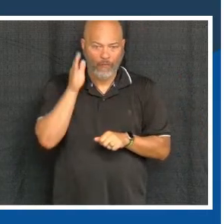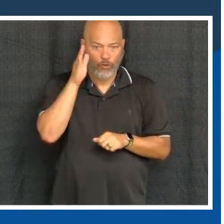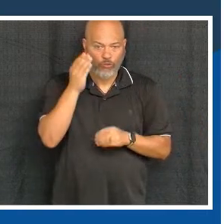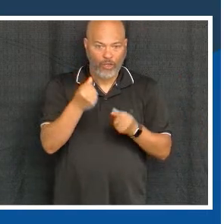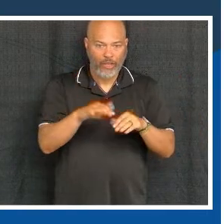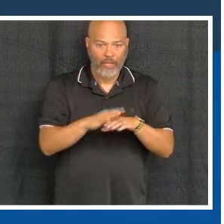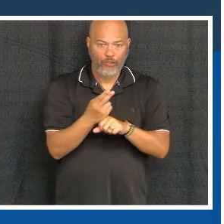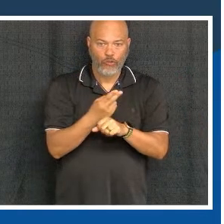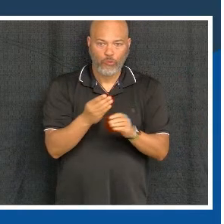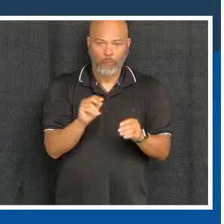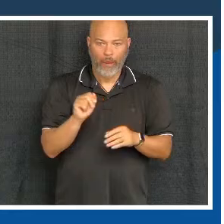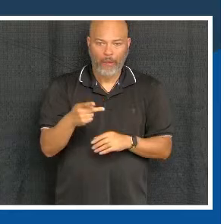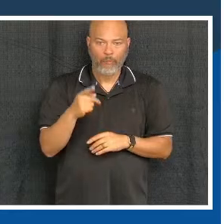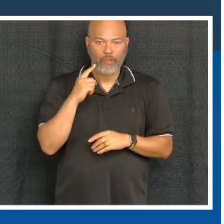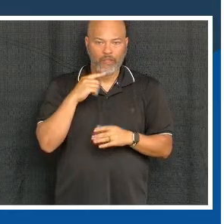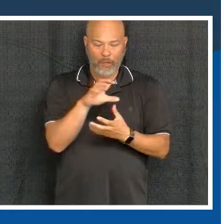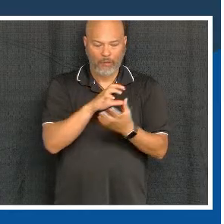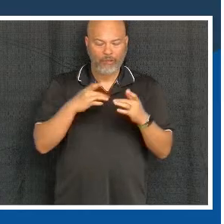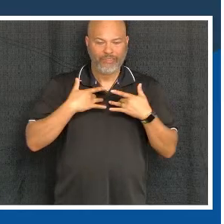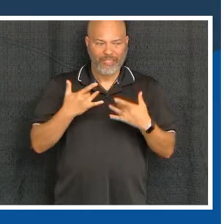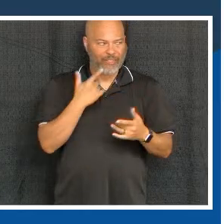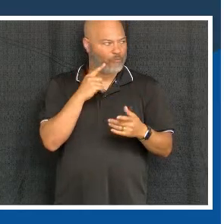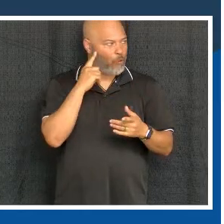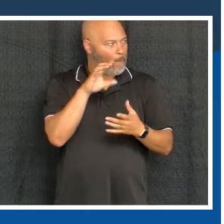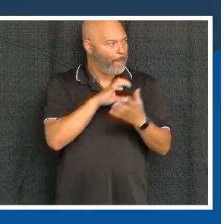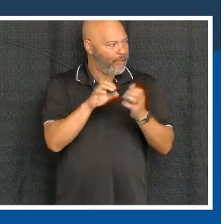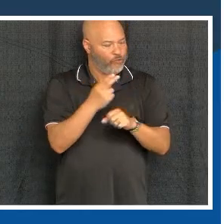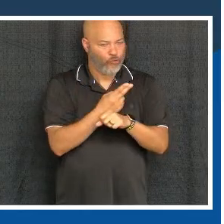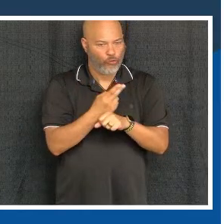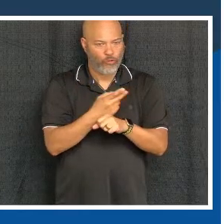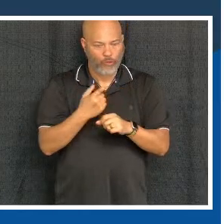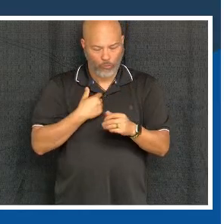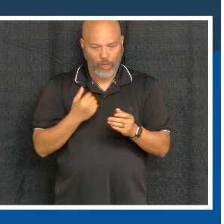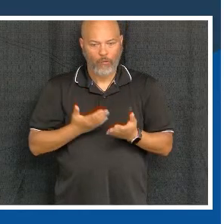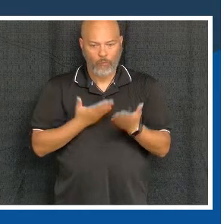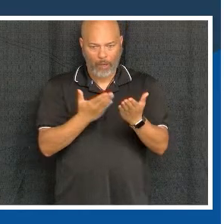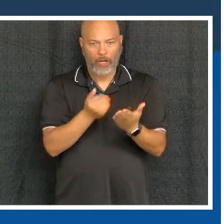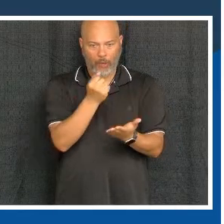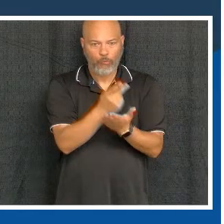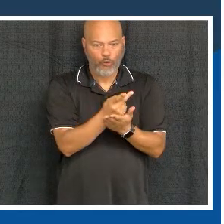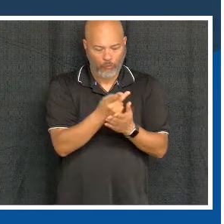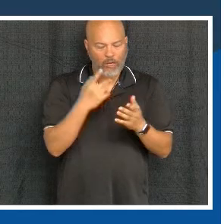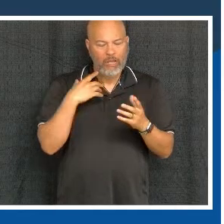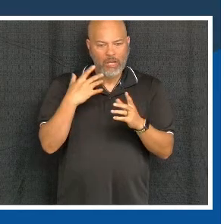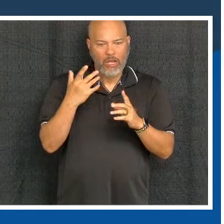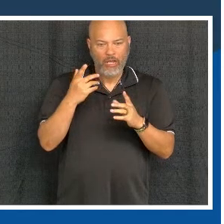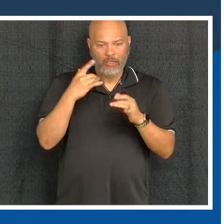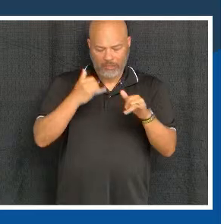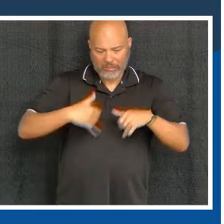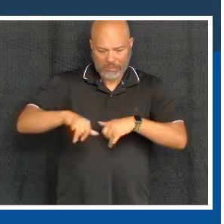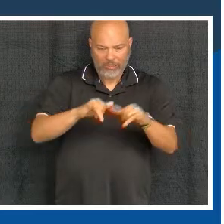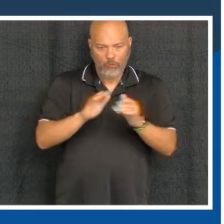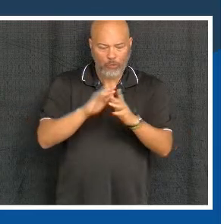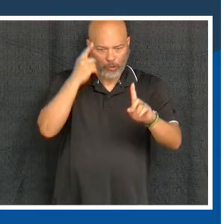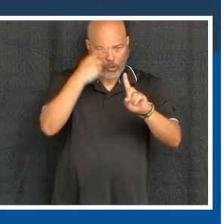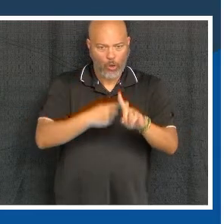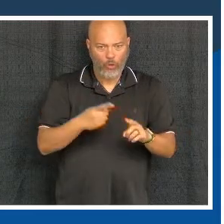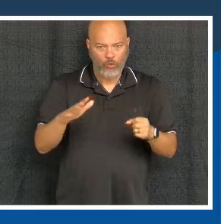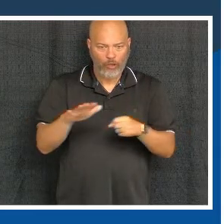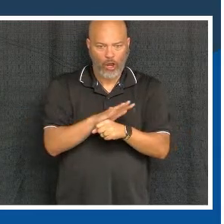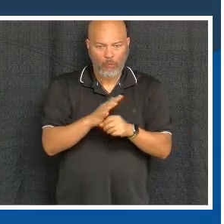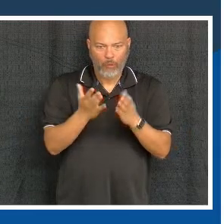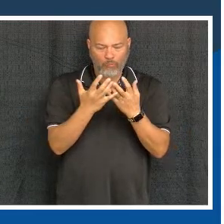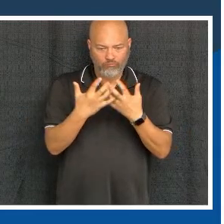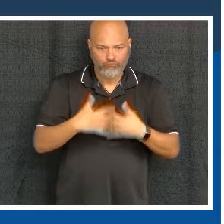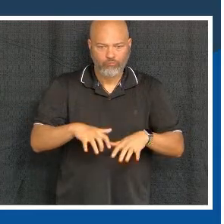use map indicates this is mixed use. Staff does recommend approval. The request is consistent with the overall goals of the adopted comprehensive